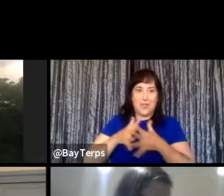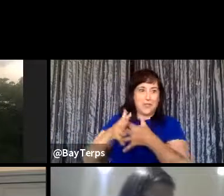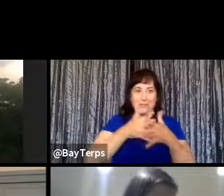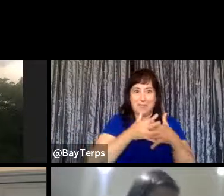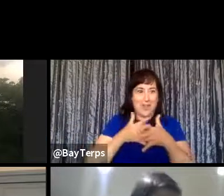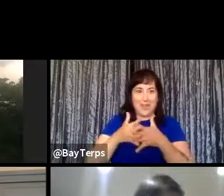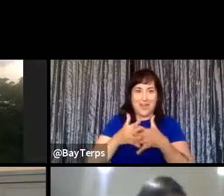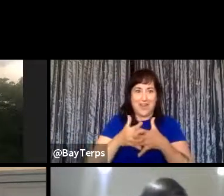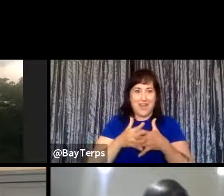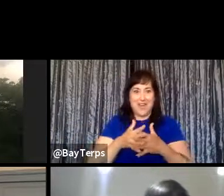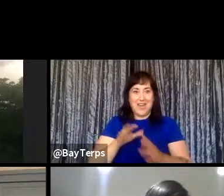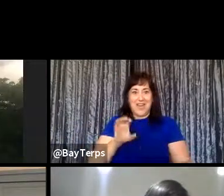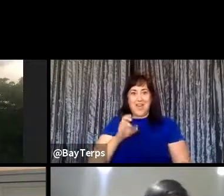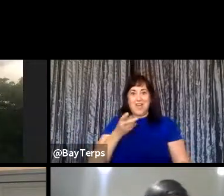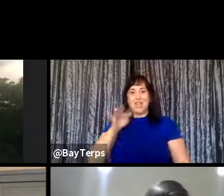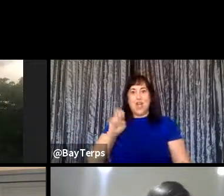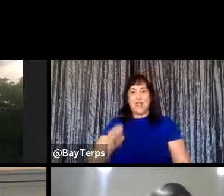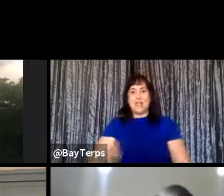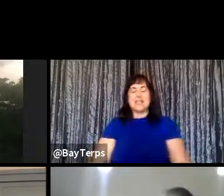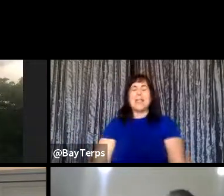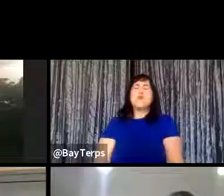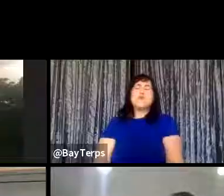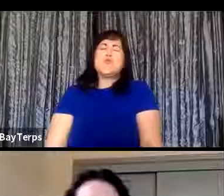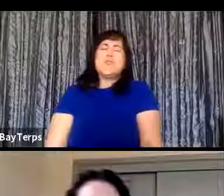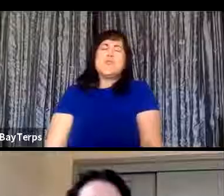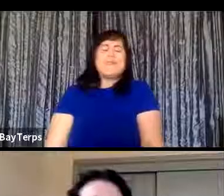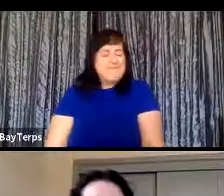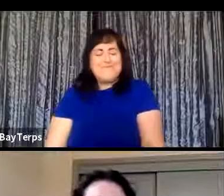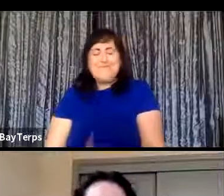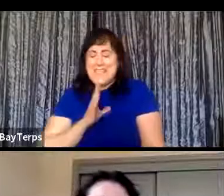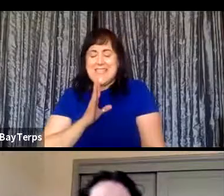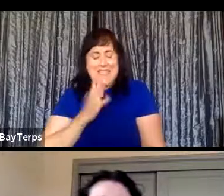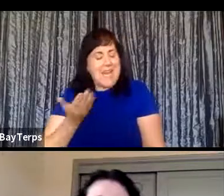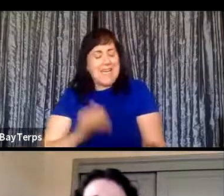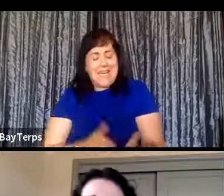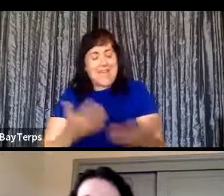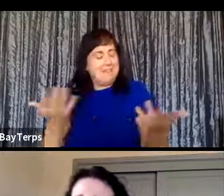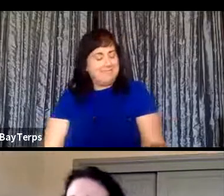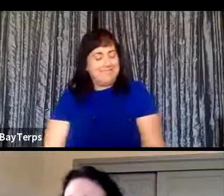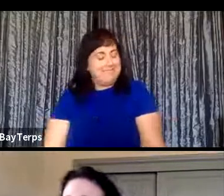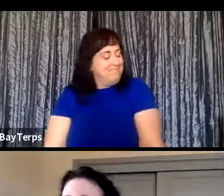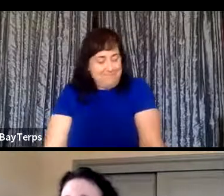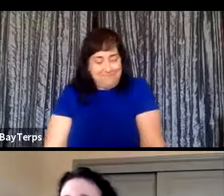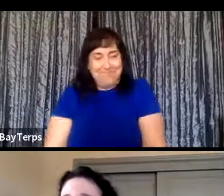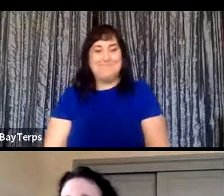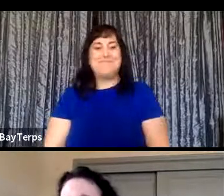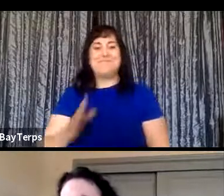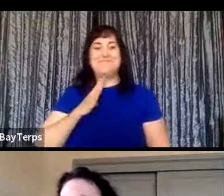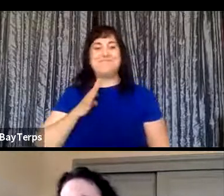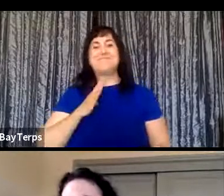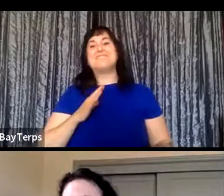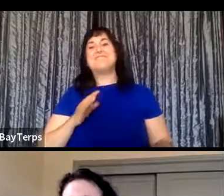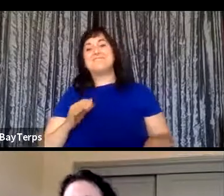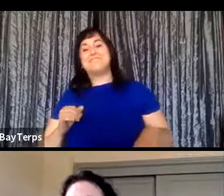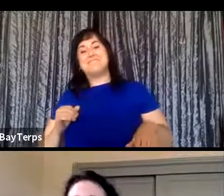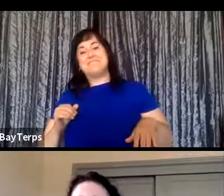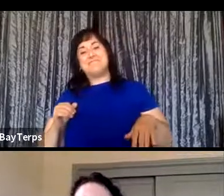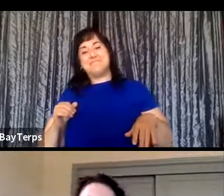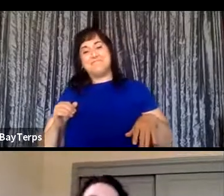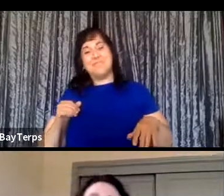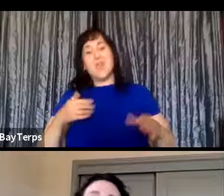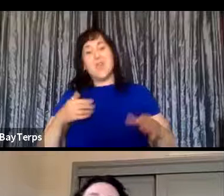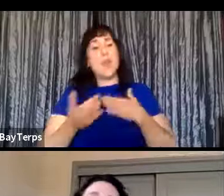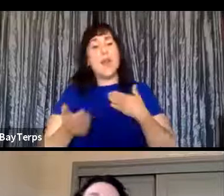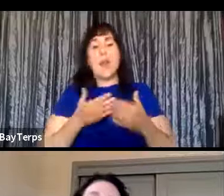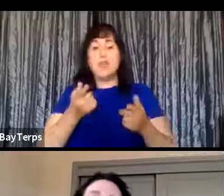like Charlie's like, oh my goodness, he just said that out loud. Yep, I like it. So moving away from that very quickly, it's whatever